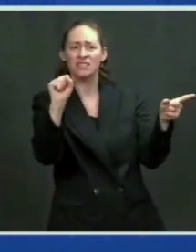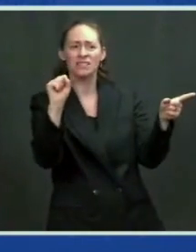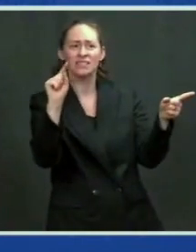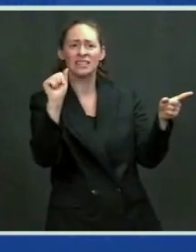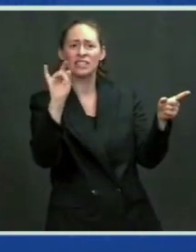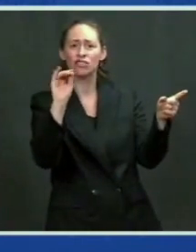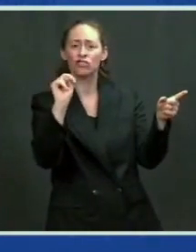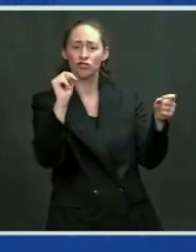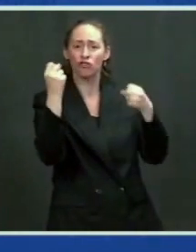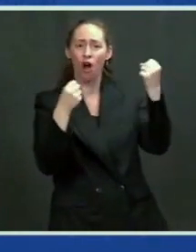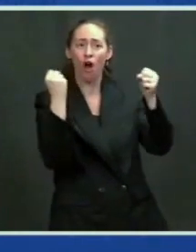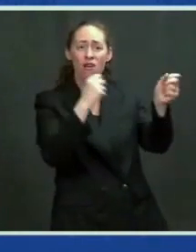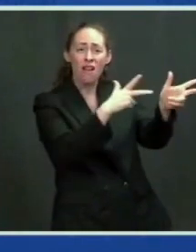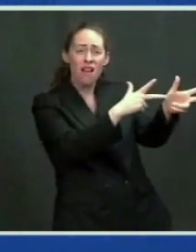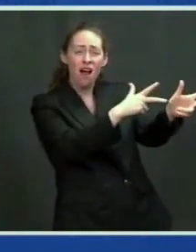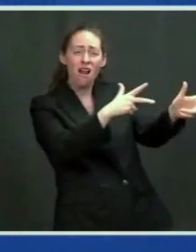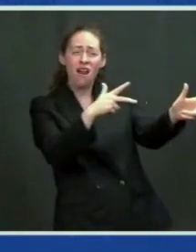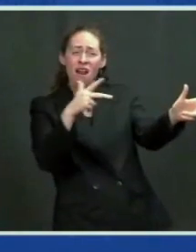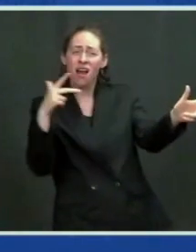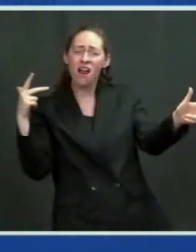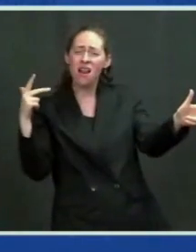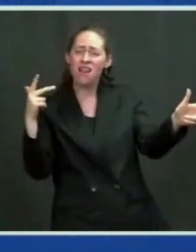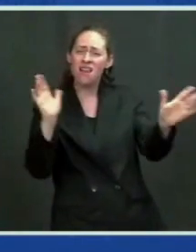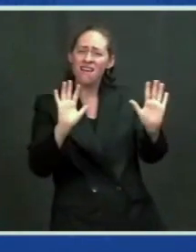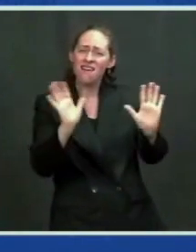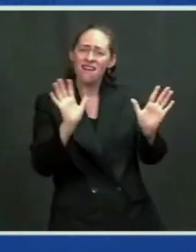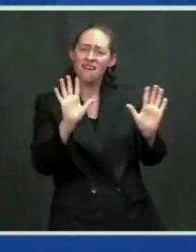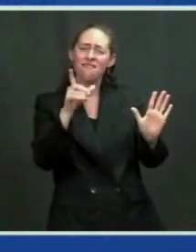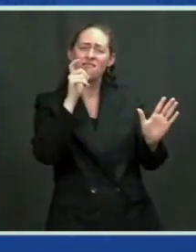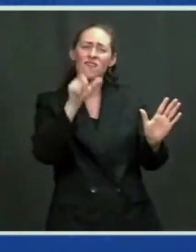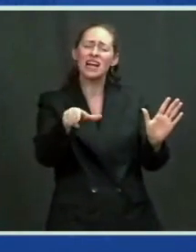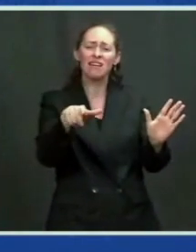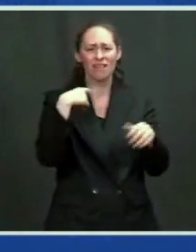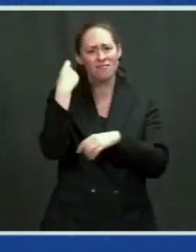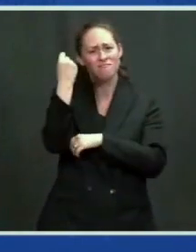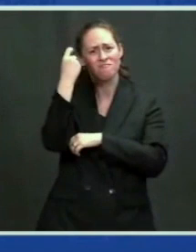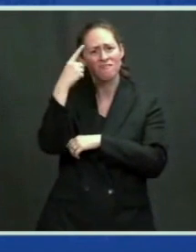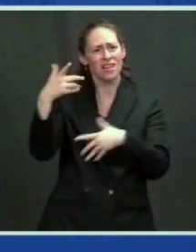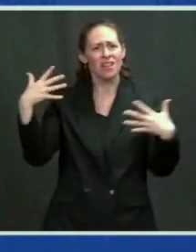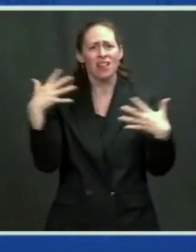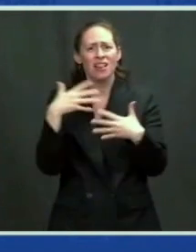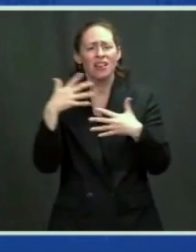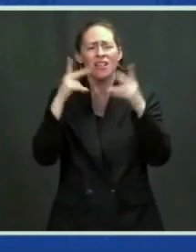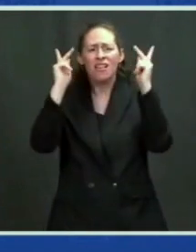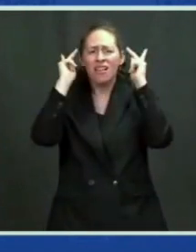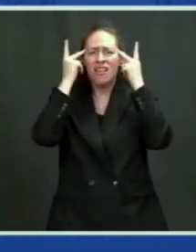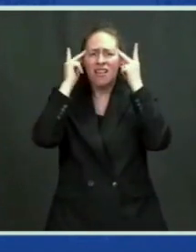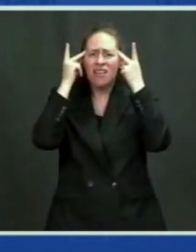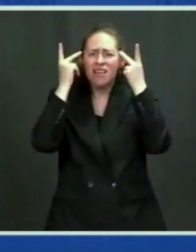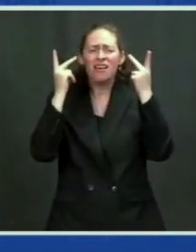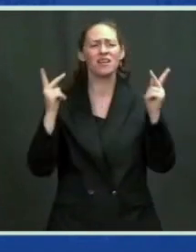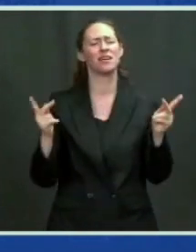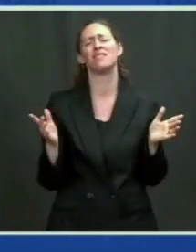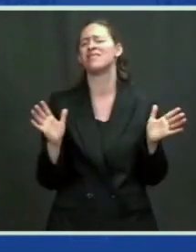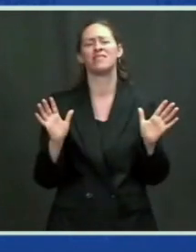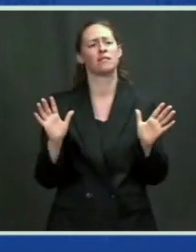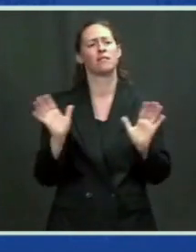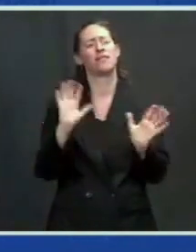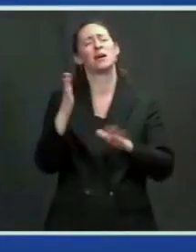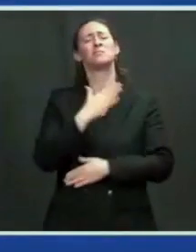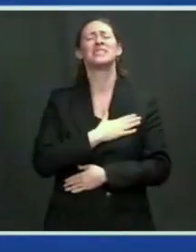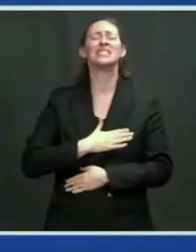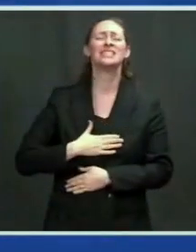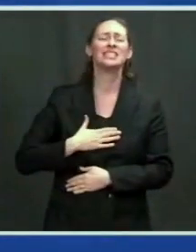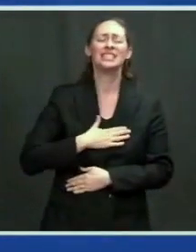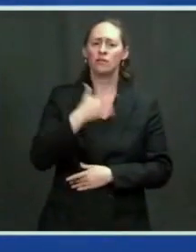few days. As I said, we expect the situation to begin to improve by the weekend and into early next week, and gasoline supply is